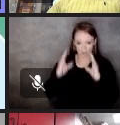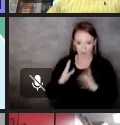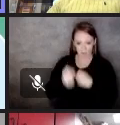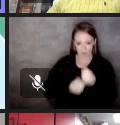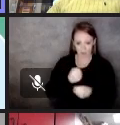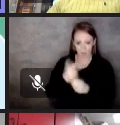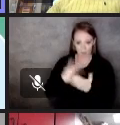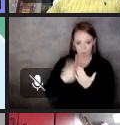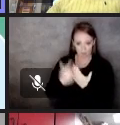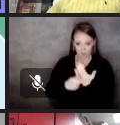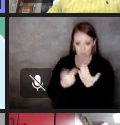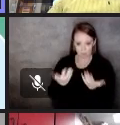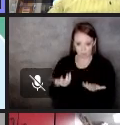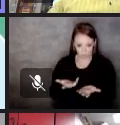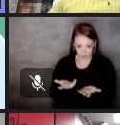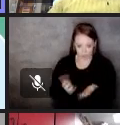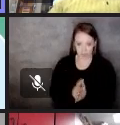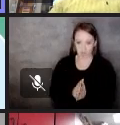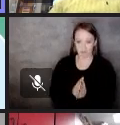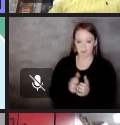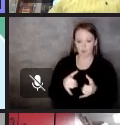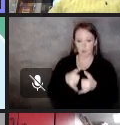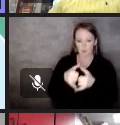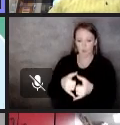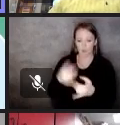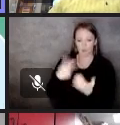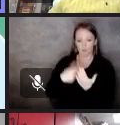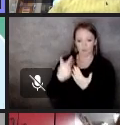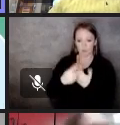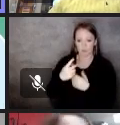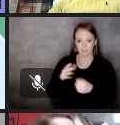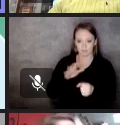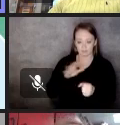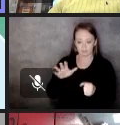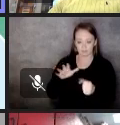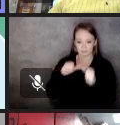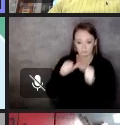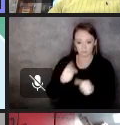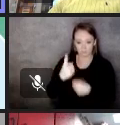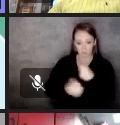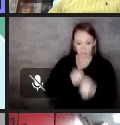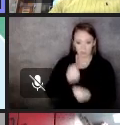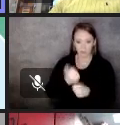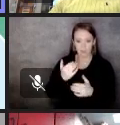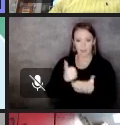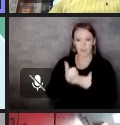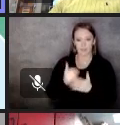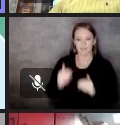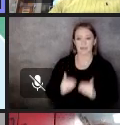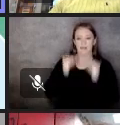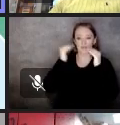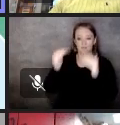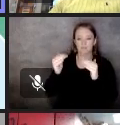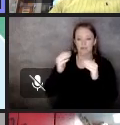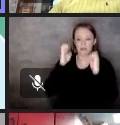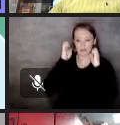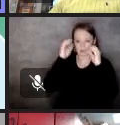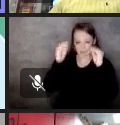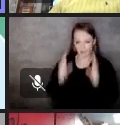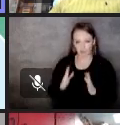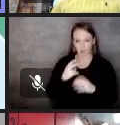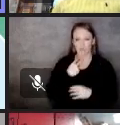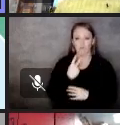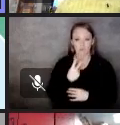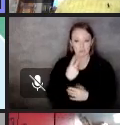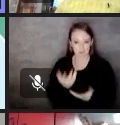awards program that is a year-long platform that helps to elevate educators' voices. It is also aligned with the